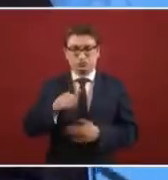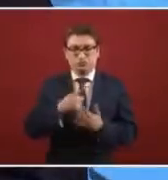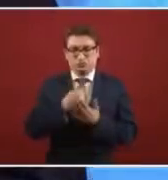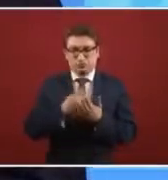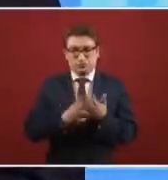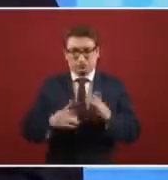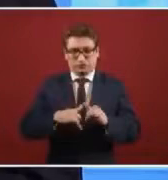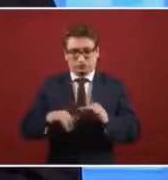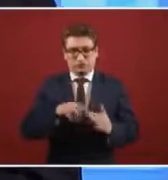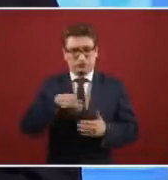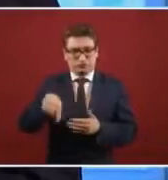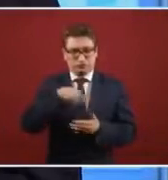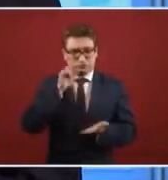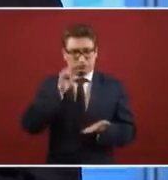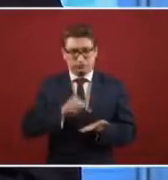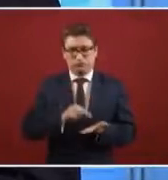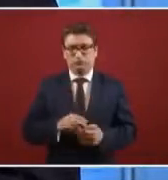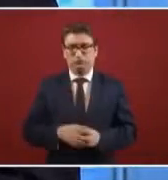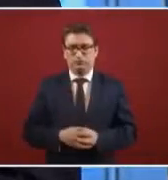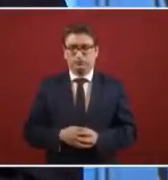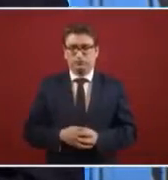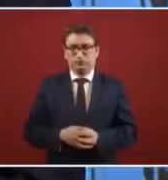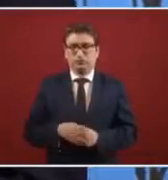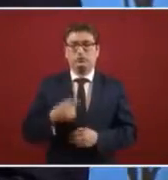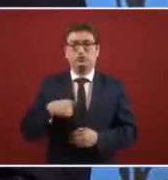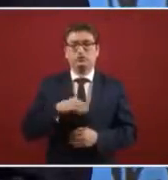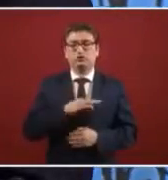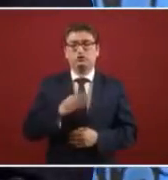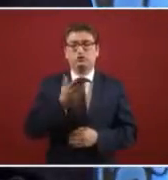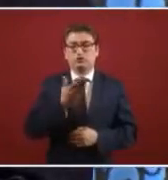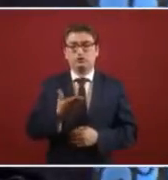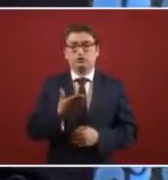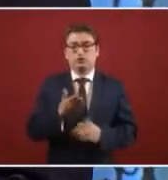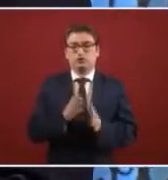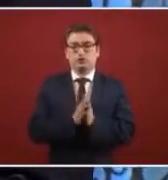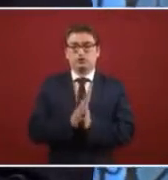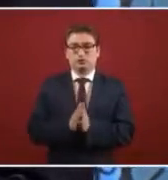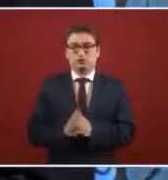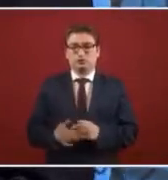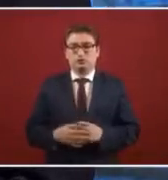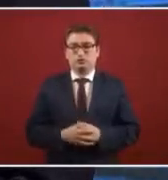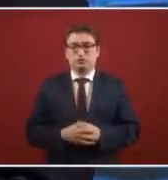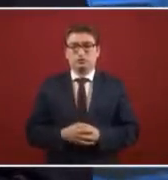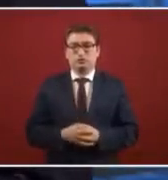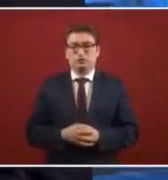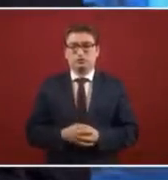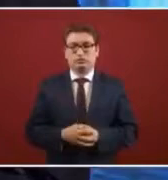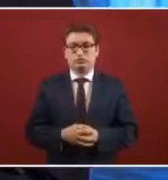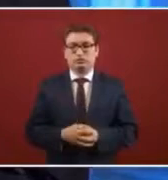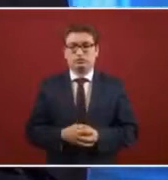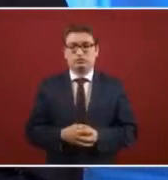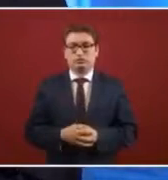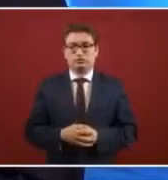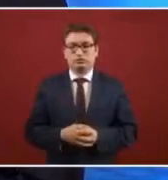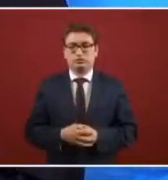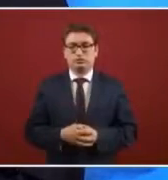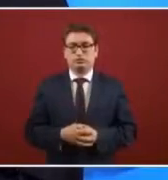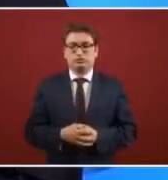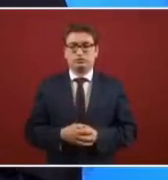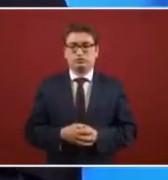will bring you Y the ahí, plan. lo único que les voy a pedir es que